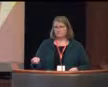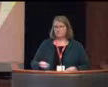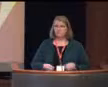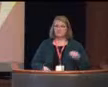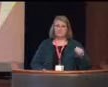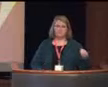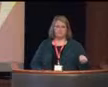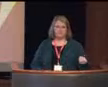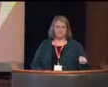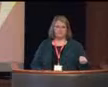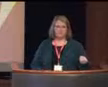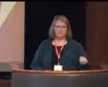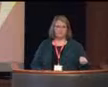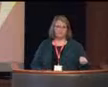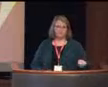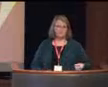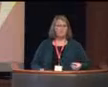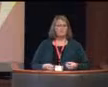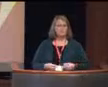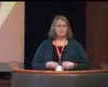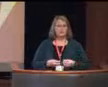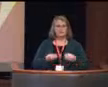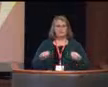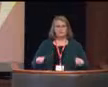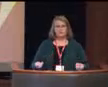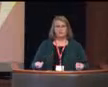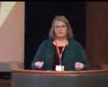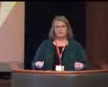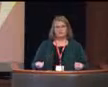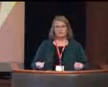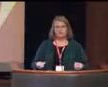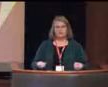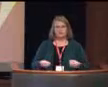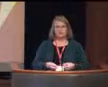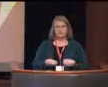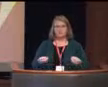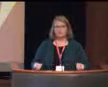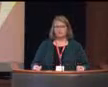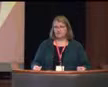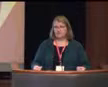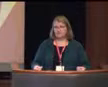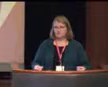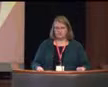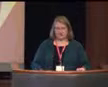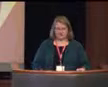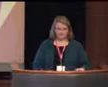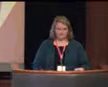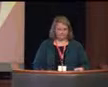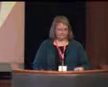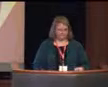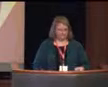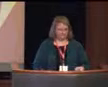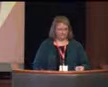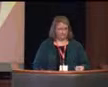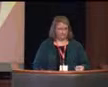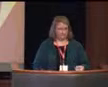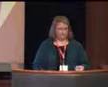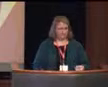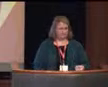comes up when someone is sent to a specialist, but saying we need to be looking at these things as a part of routine clinical care.